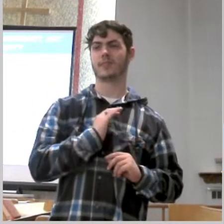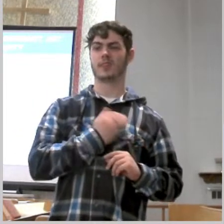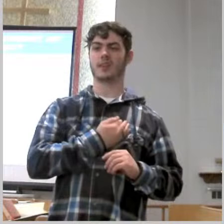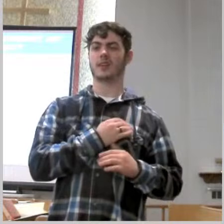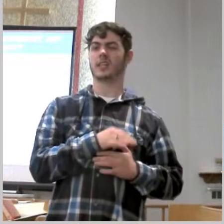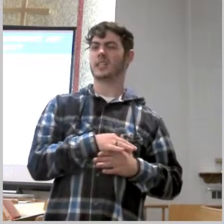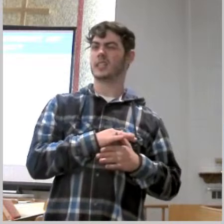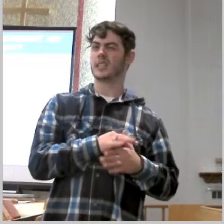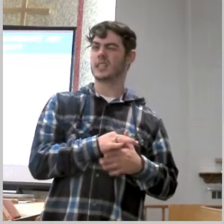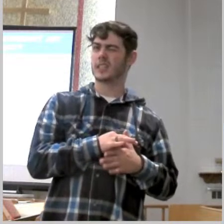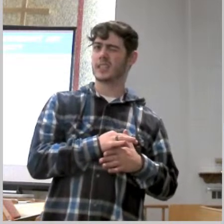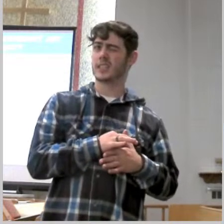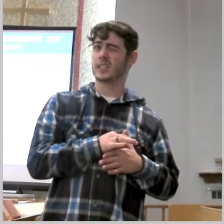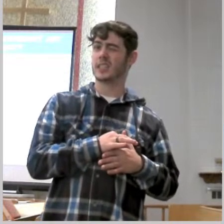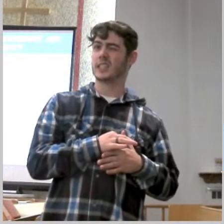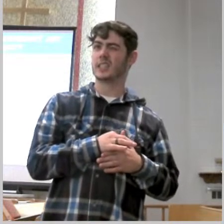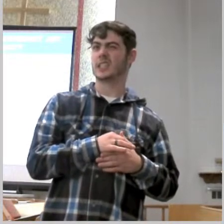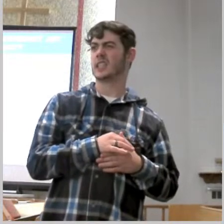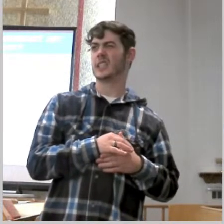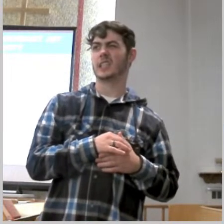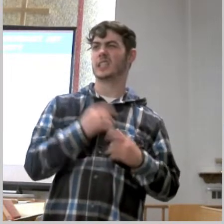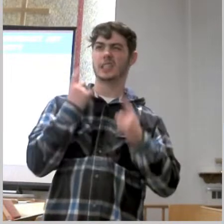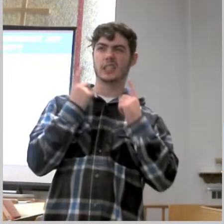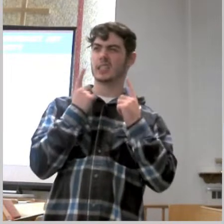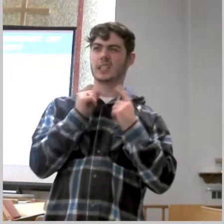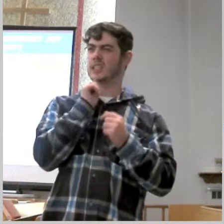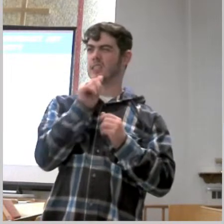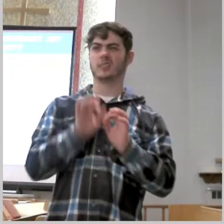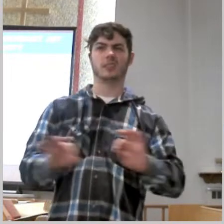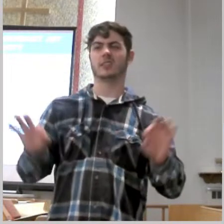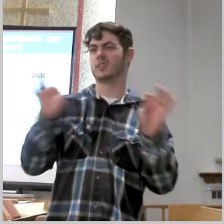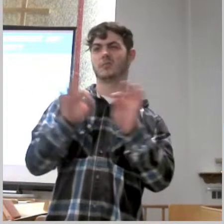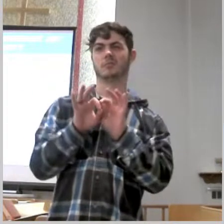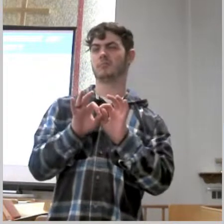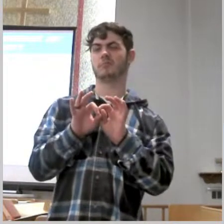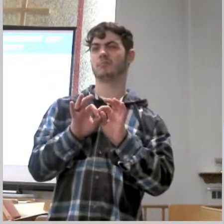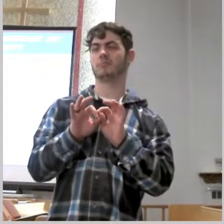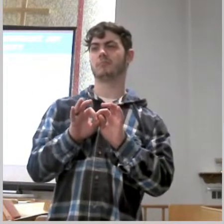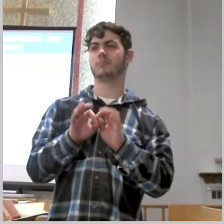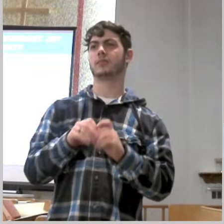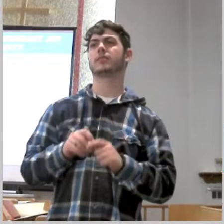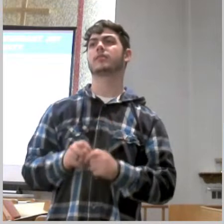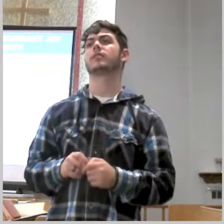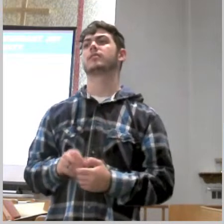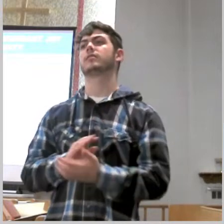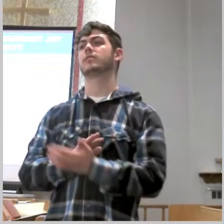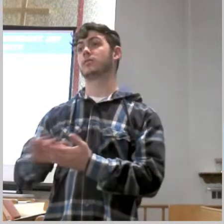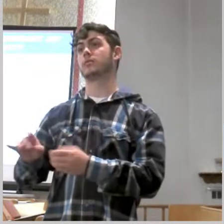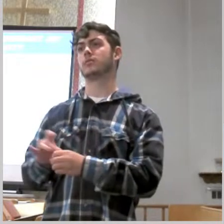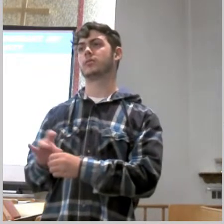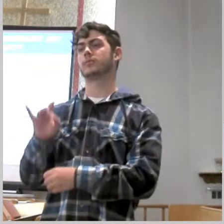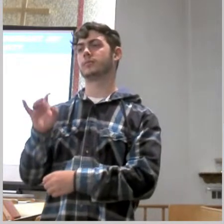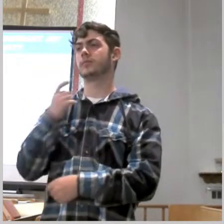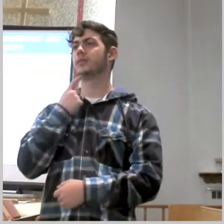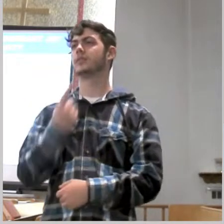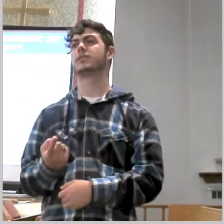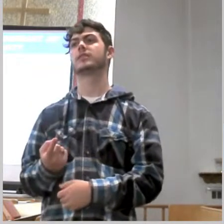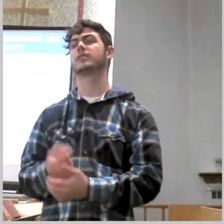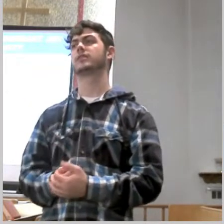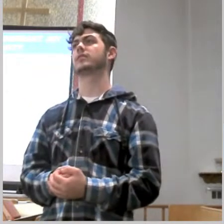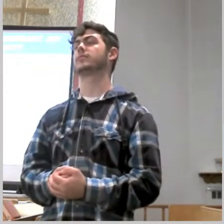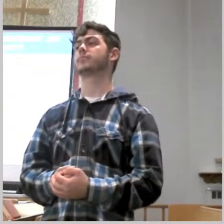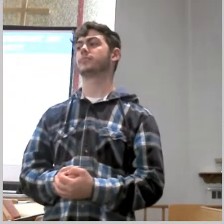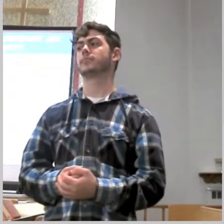perception of what may be going on, which is why I really think that the words chosen by the Holy Spirit here really help us